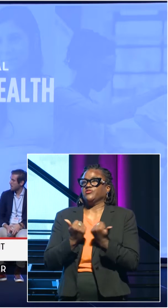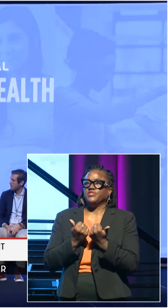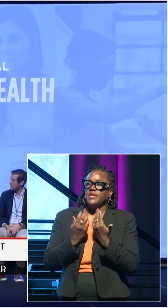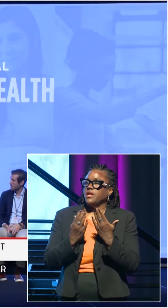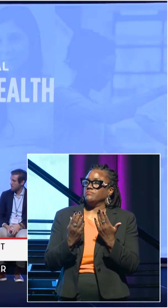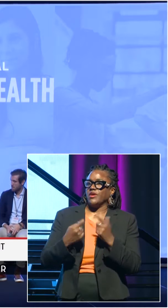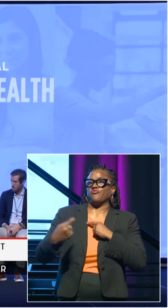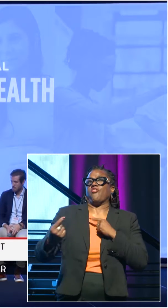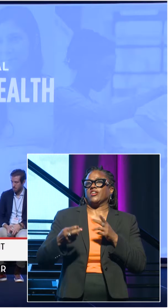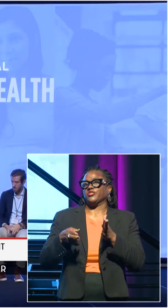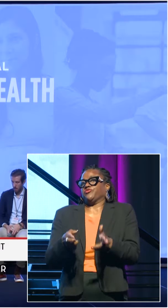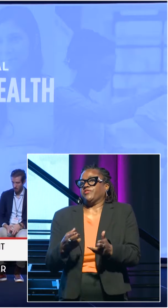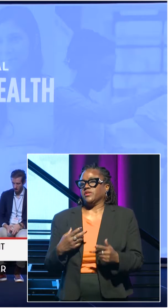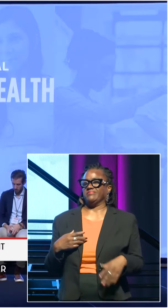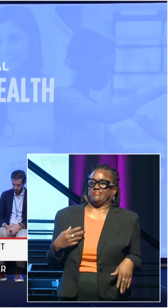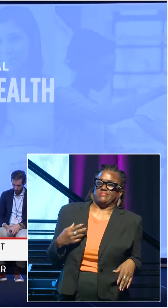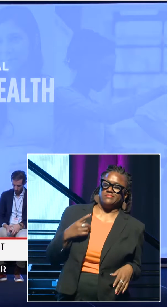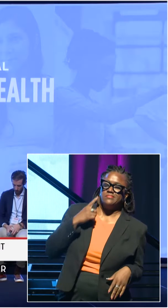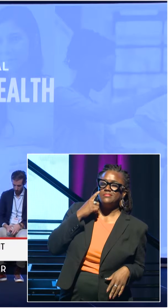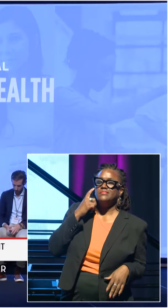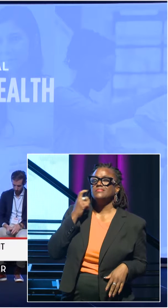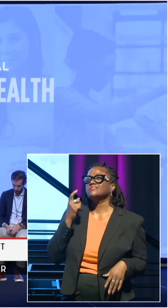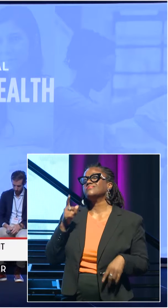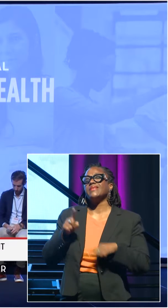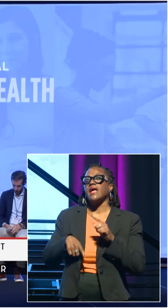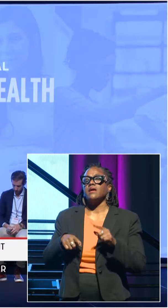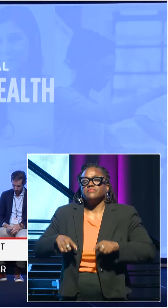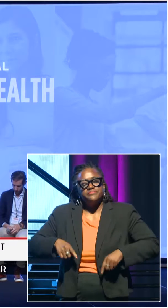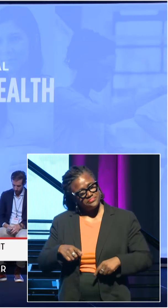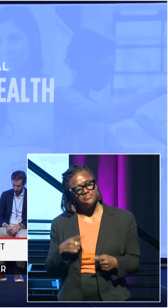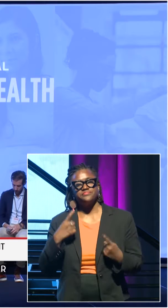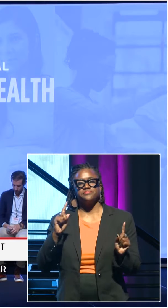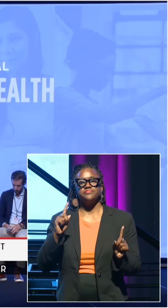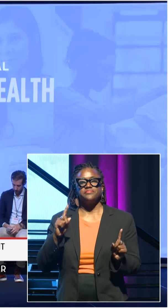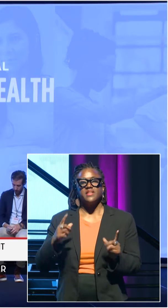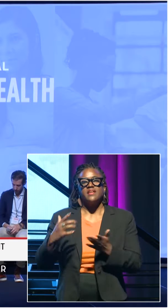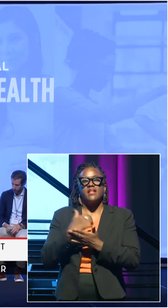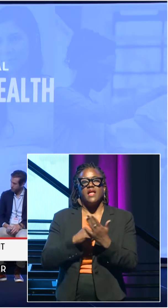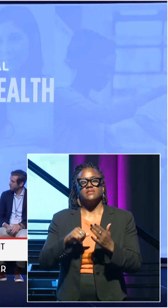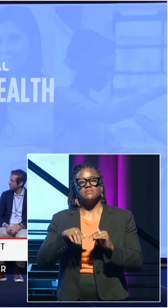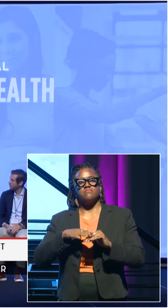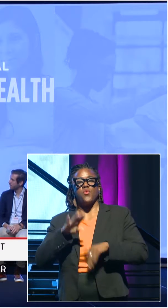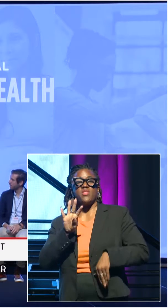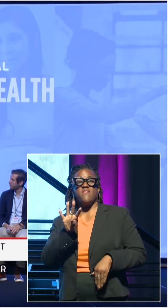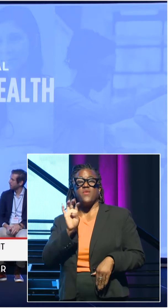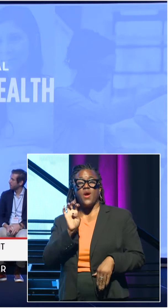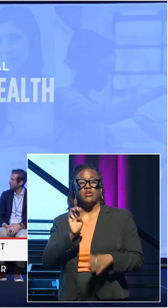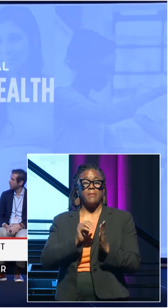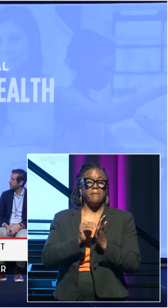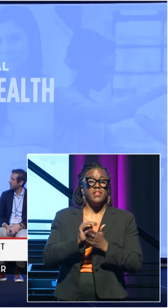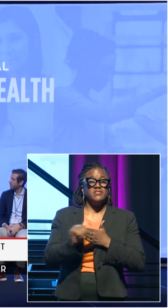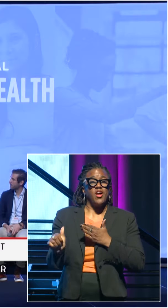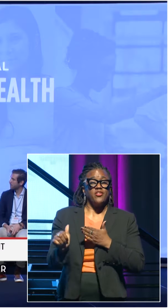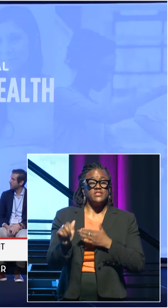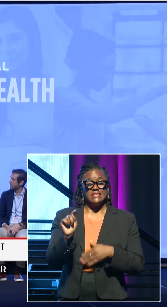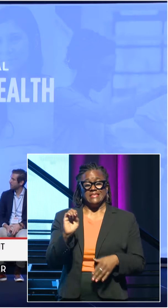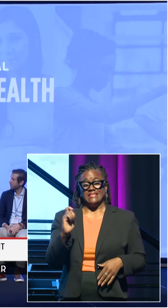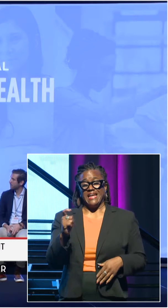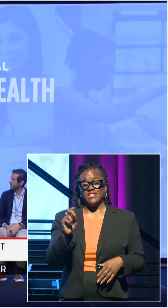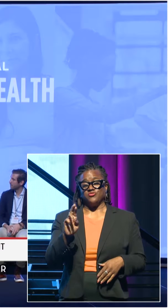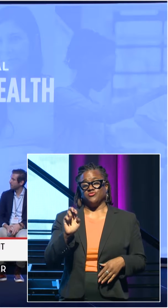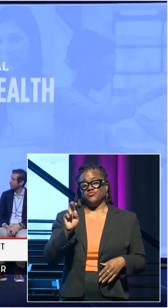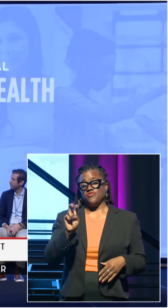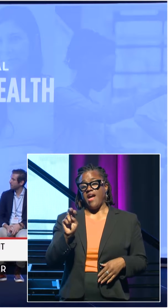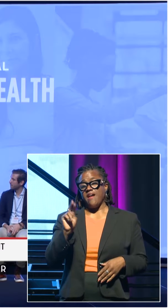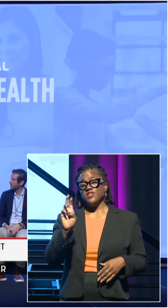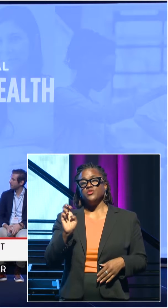the river. And we've been able to do that, collecting more than $400 million each year in tax revenue to